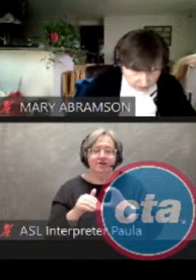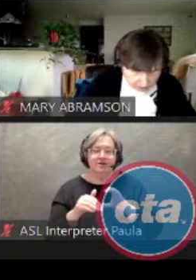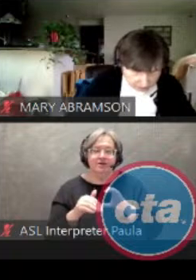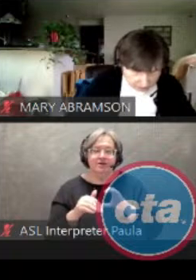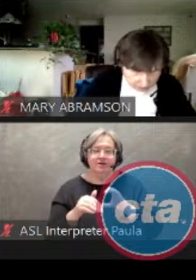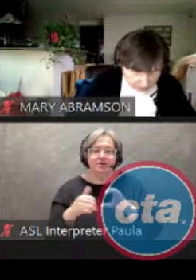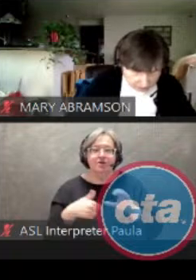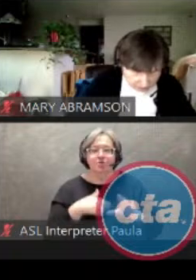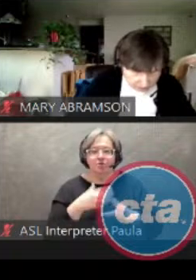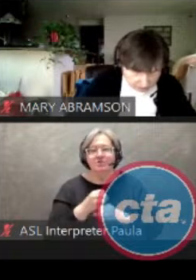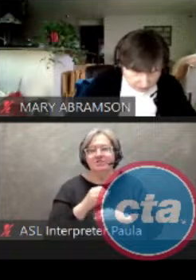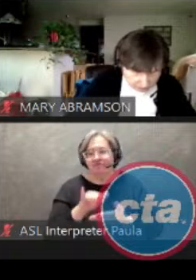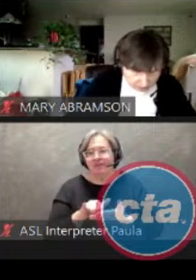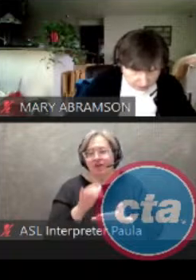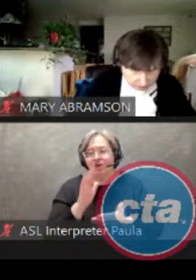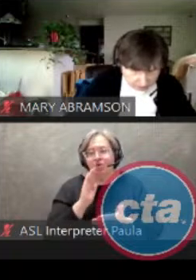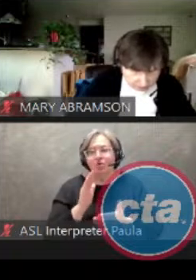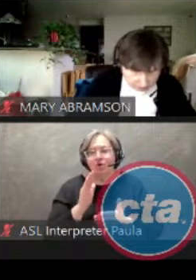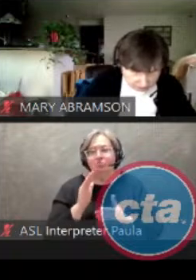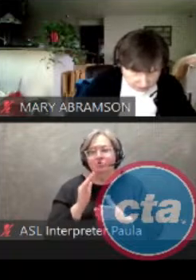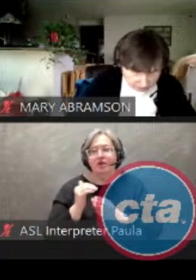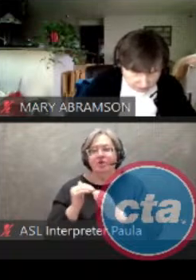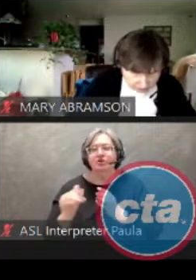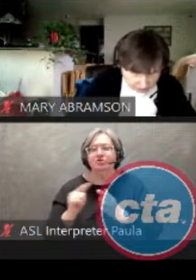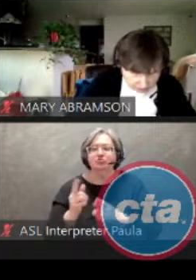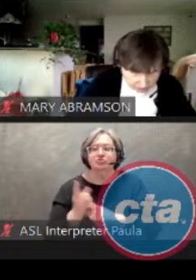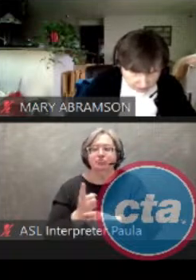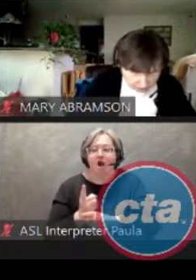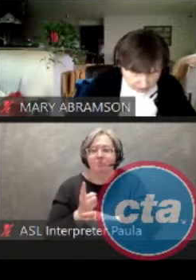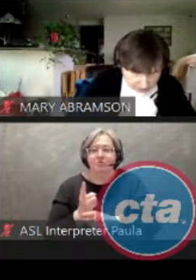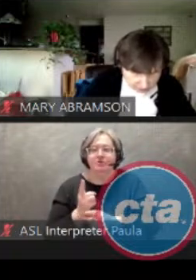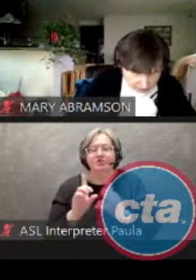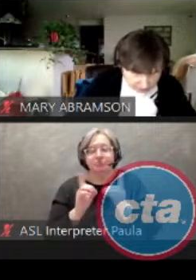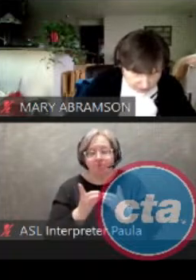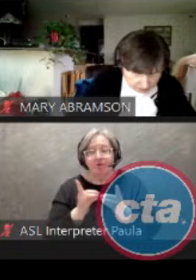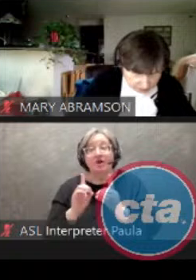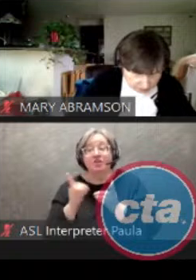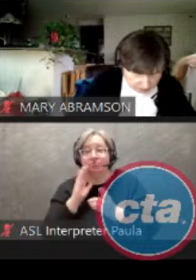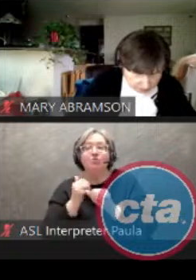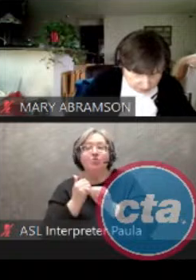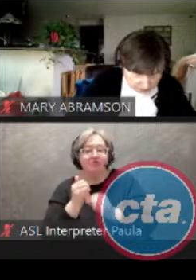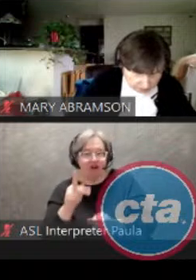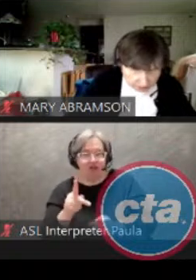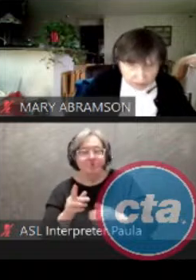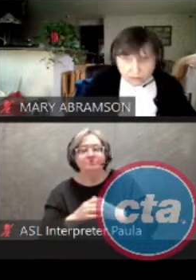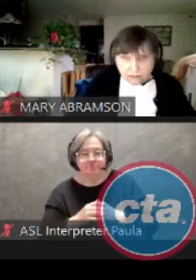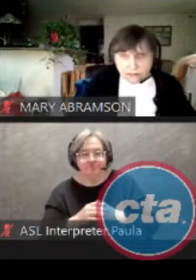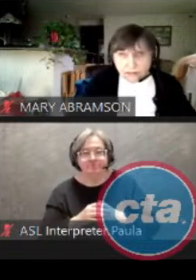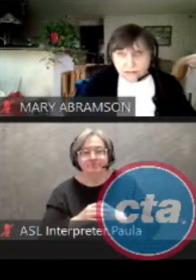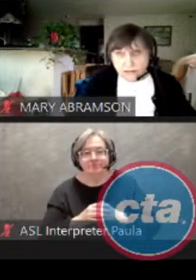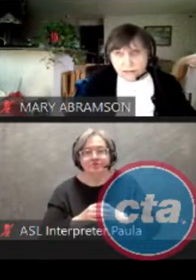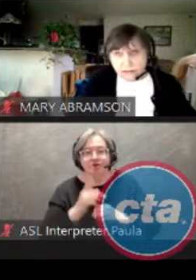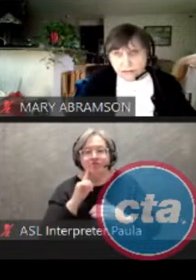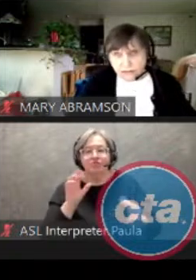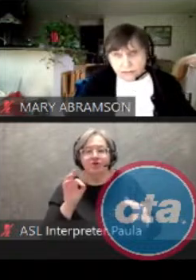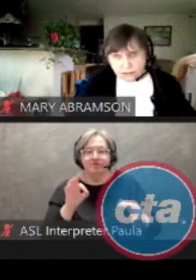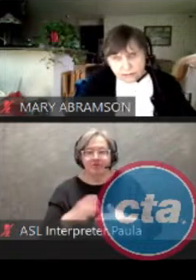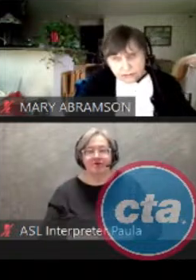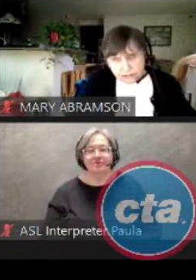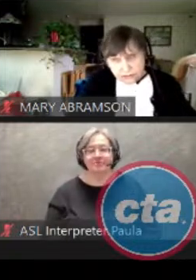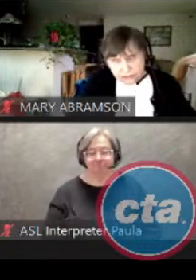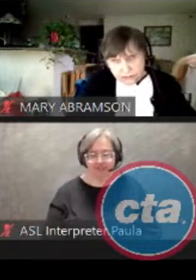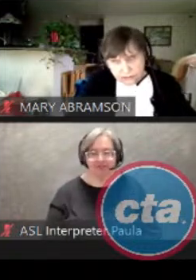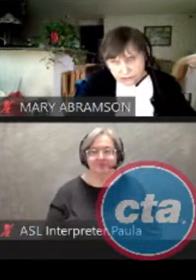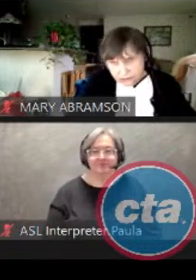We receive all that and then it's sent to the proper department. That department then follows up for the feedback provided.